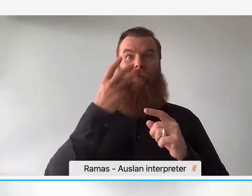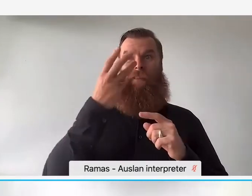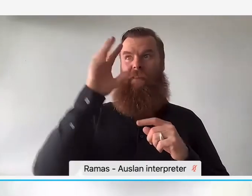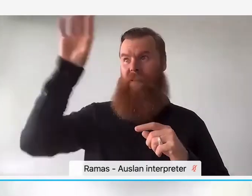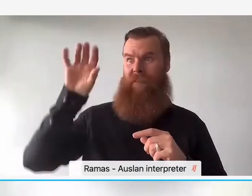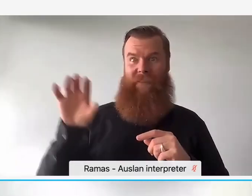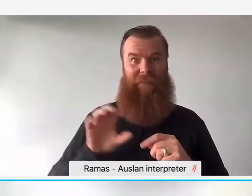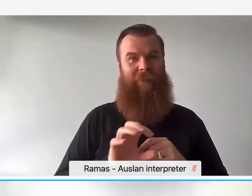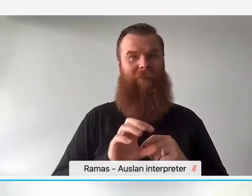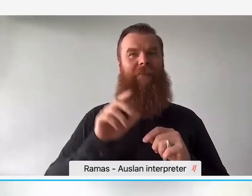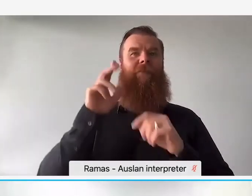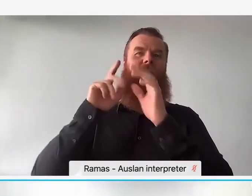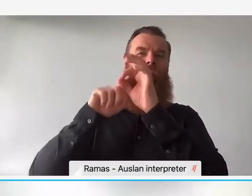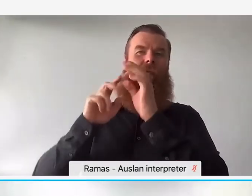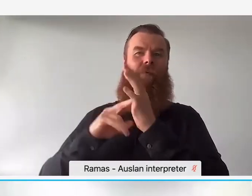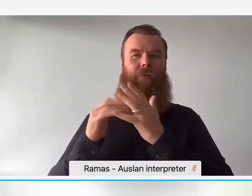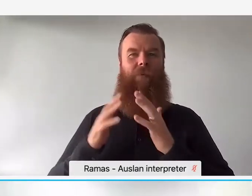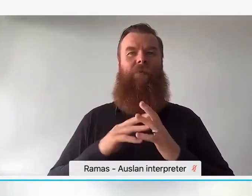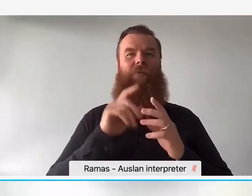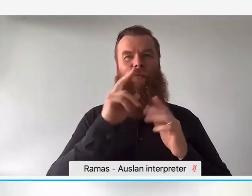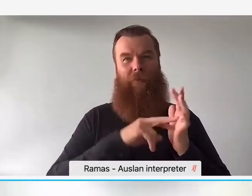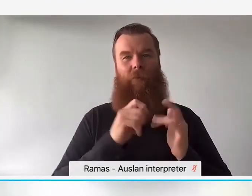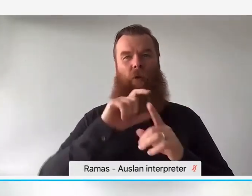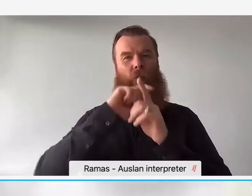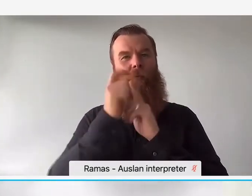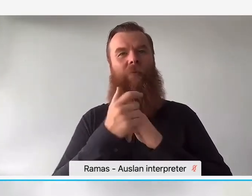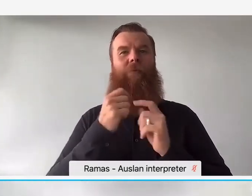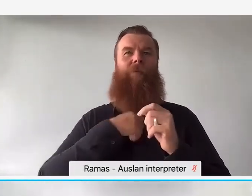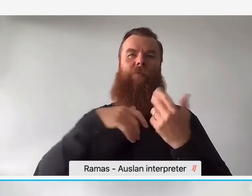and cultural support, shopping and transport.